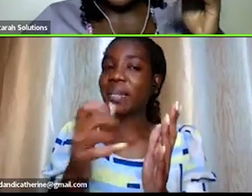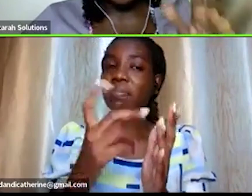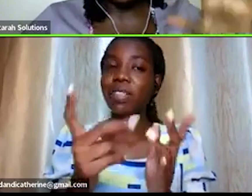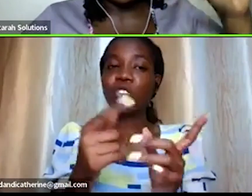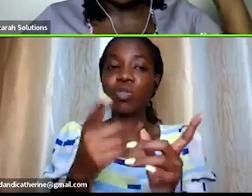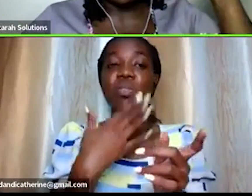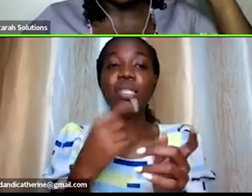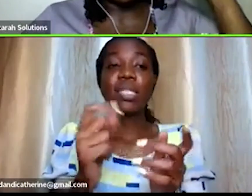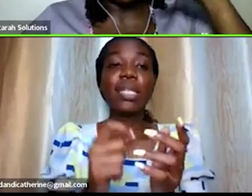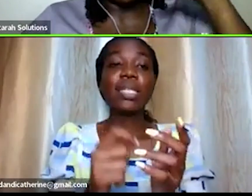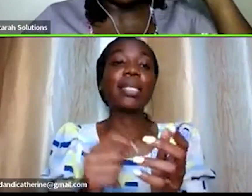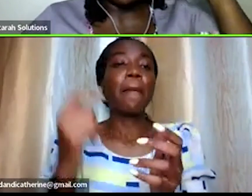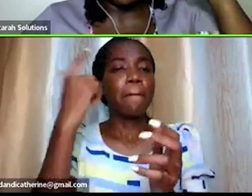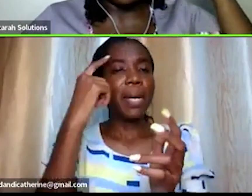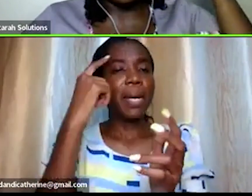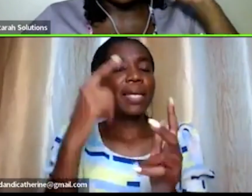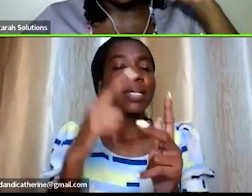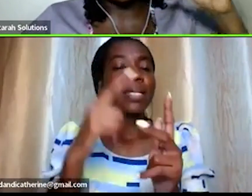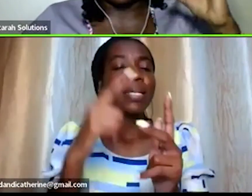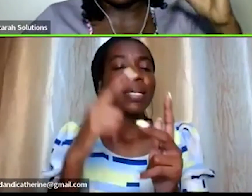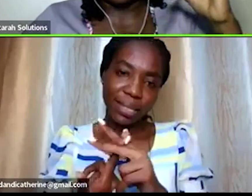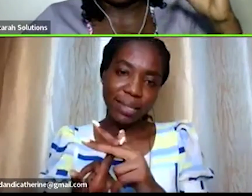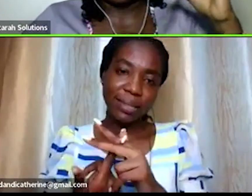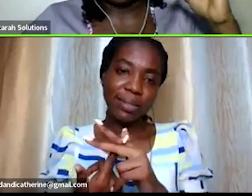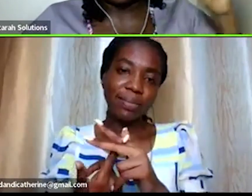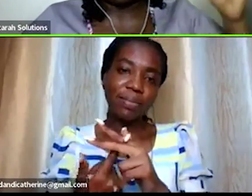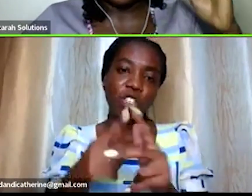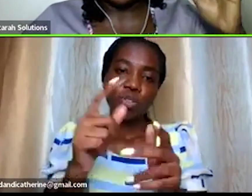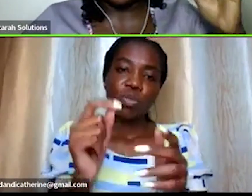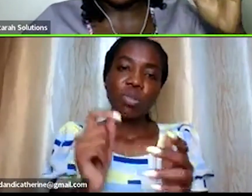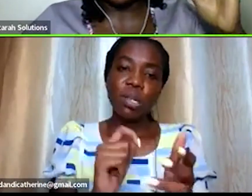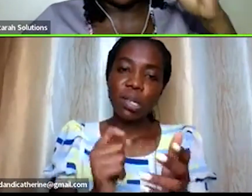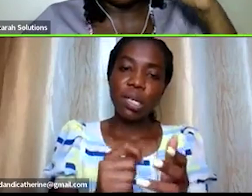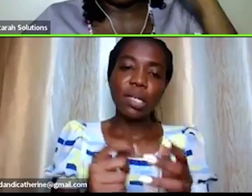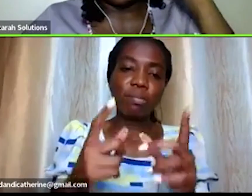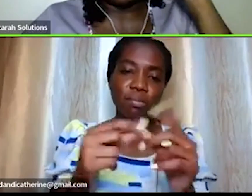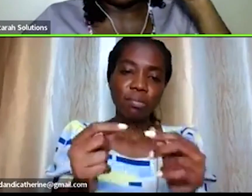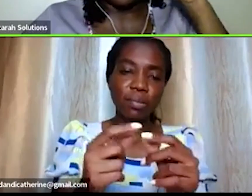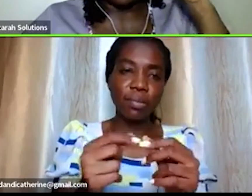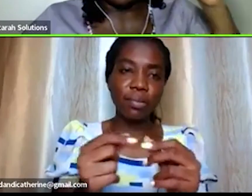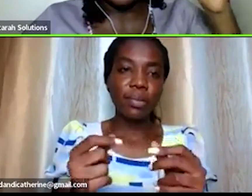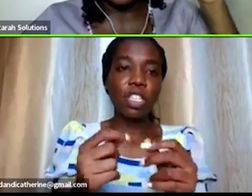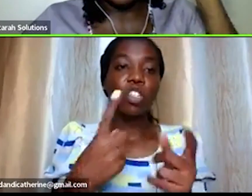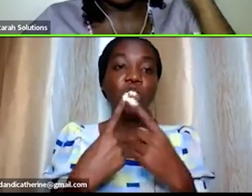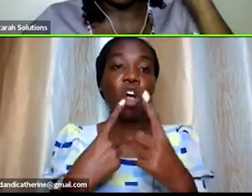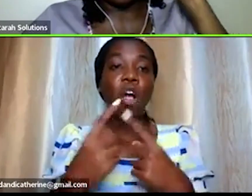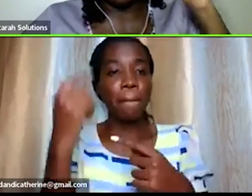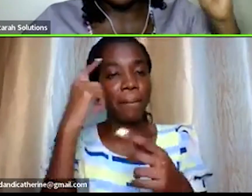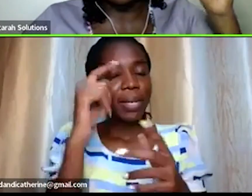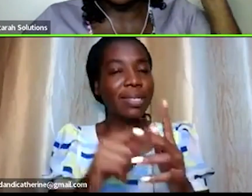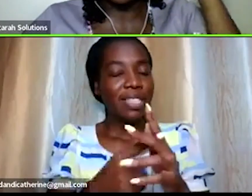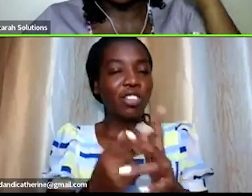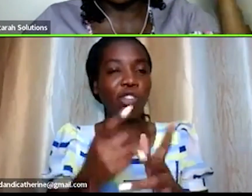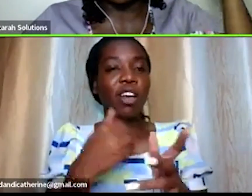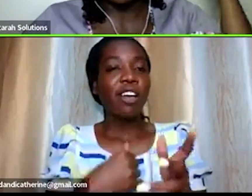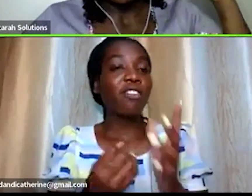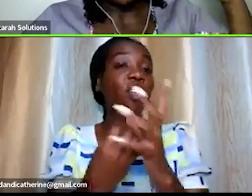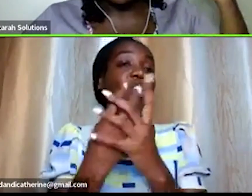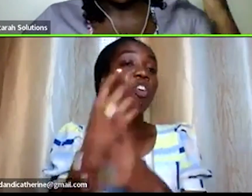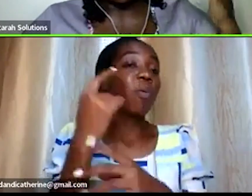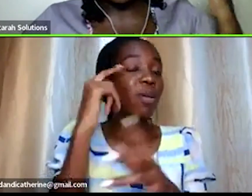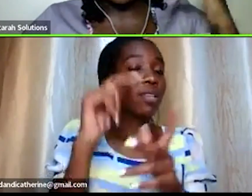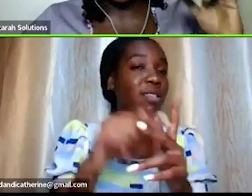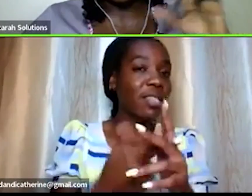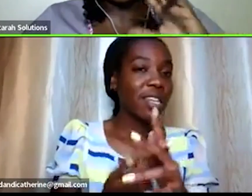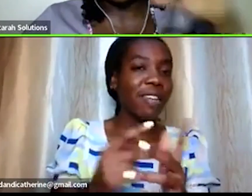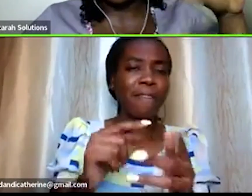Mindset, and you need to take stock on your mindset. Do you have a growth mindset or a fixed mindset, or